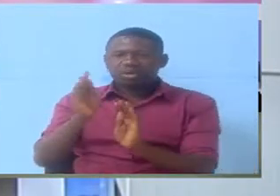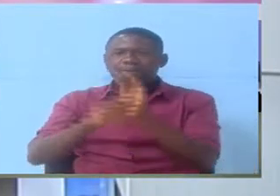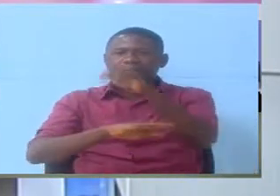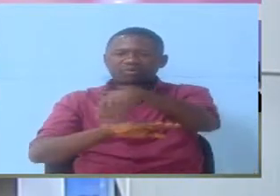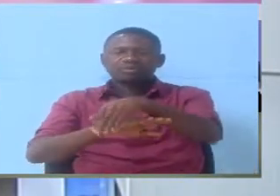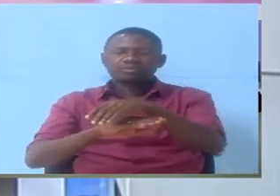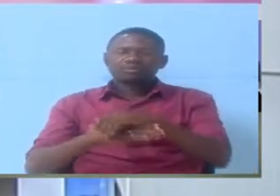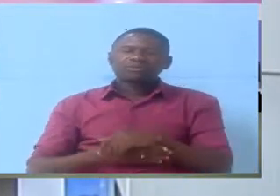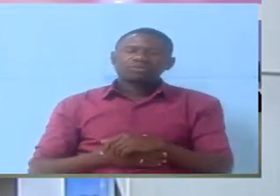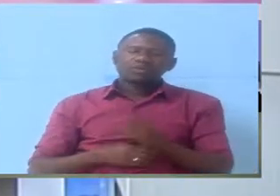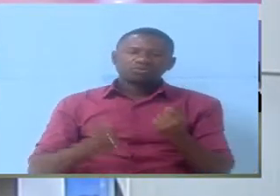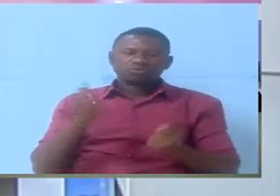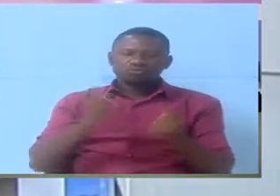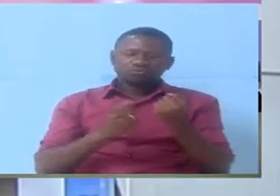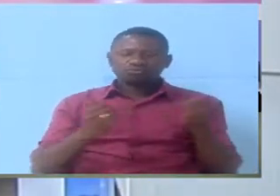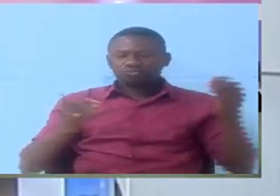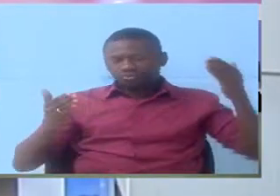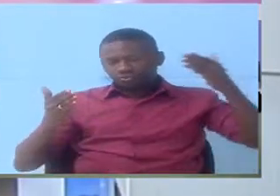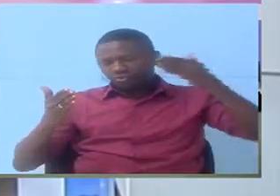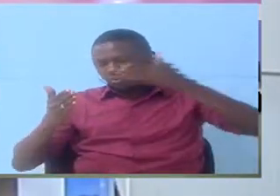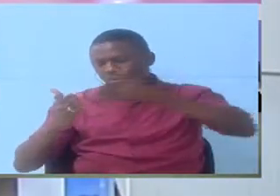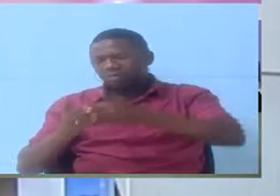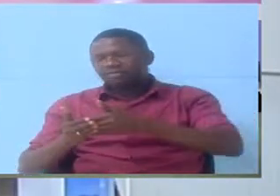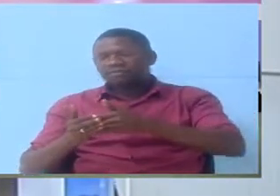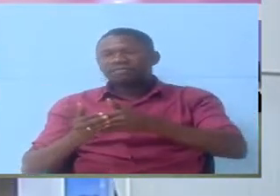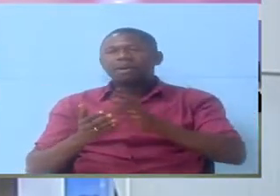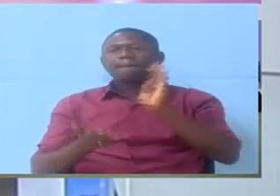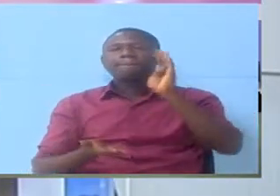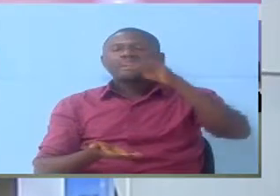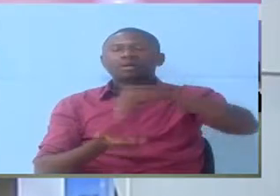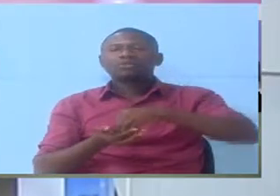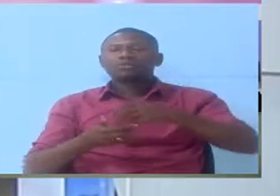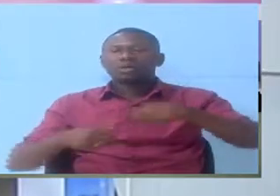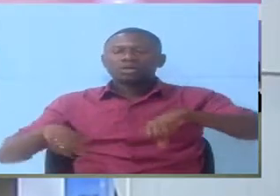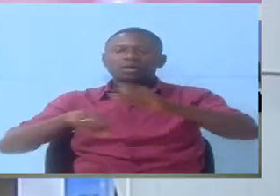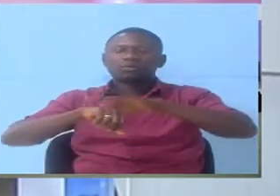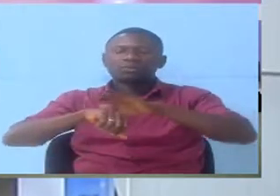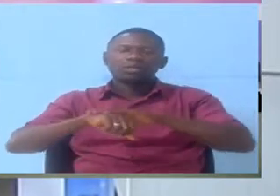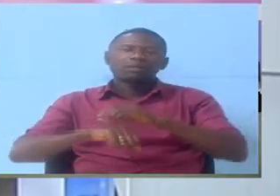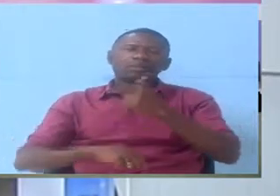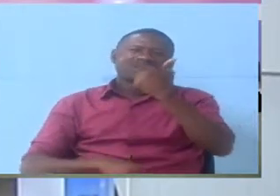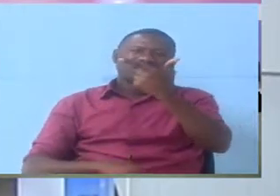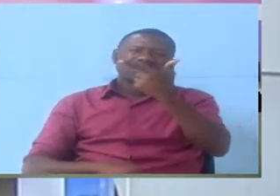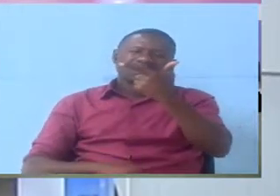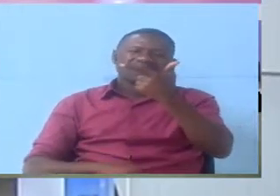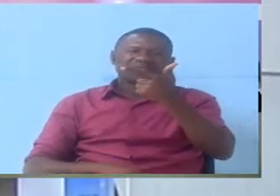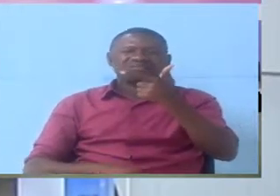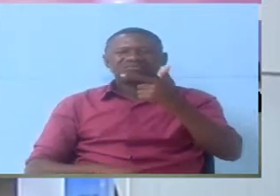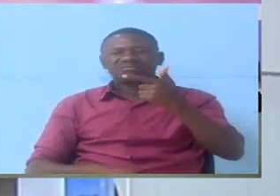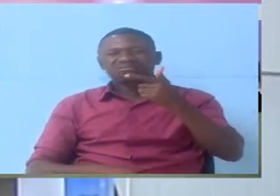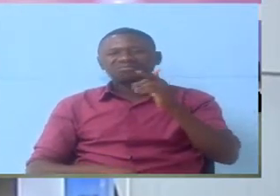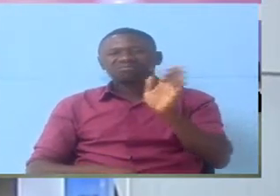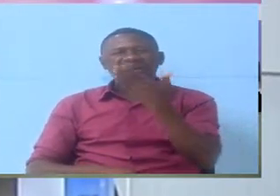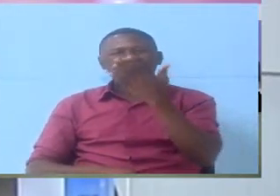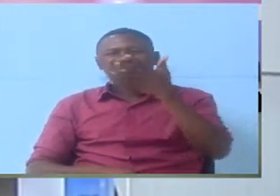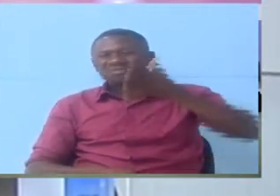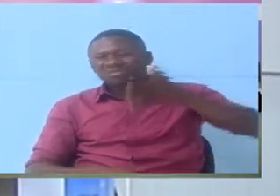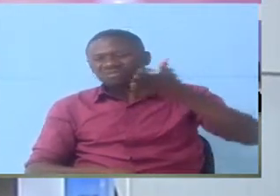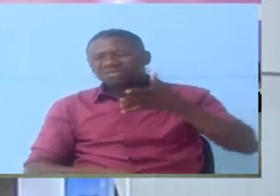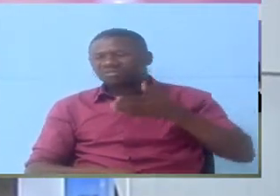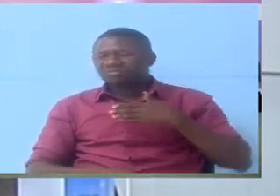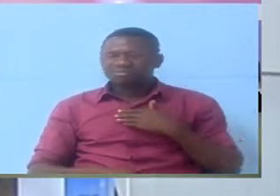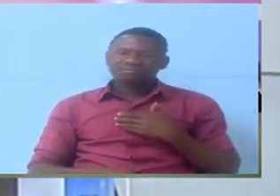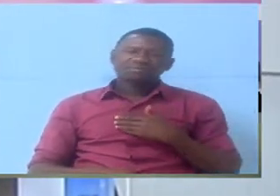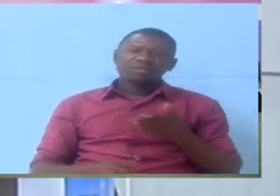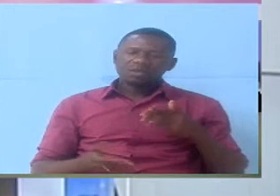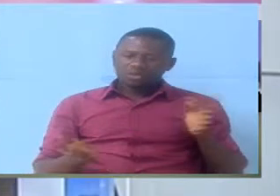We arrived Banjul around 7:15 or something like that. Mvutata Banjul tala uro ula tambiri uminiti tani lulu wala umafangola. I went to the accident